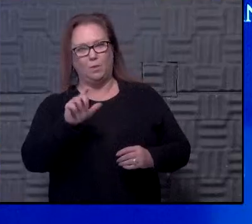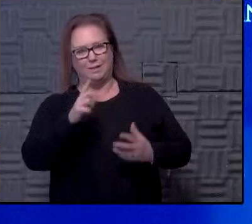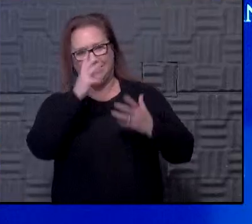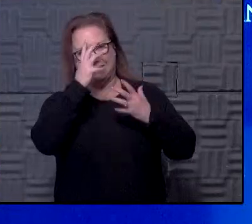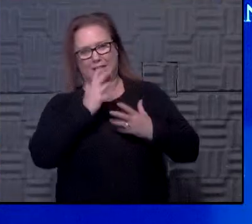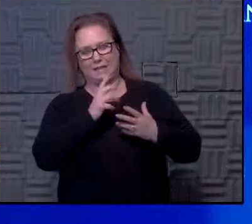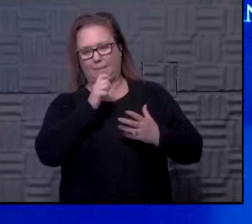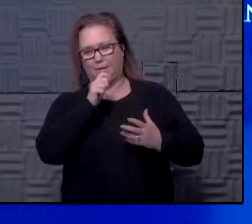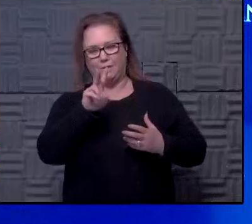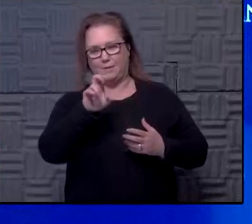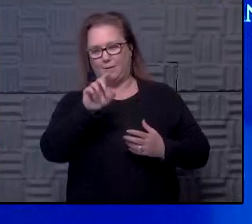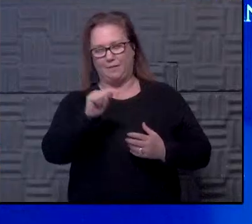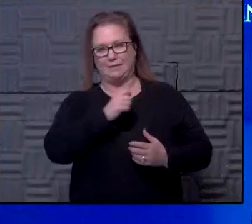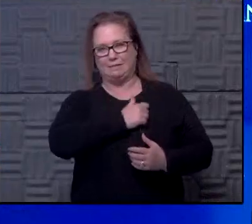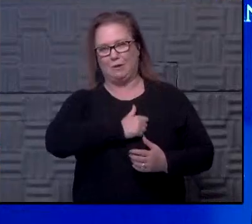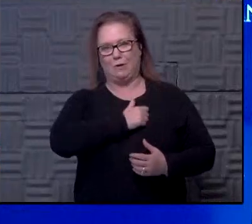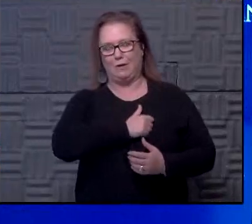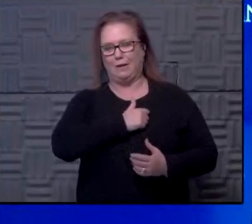sadly, I am not.